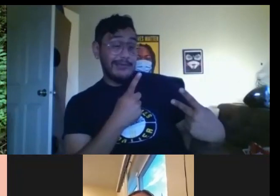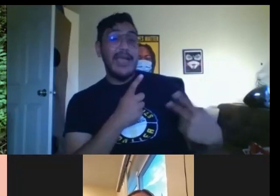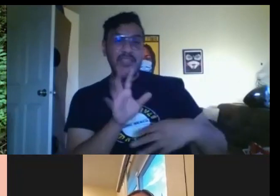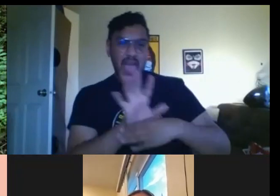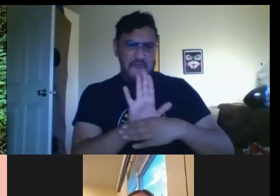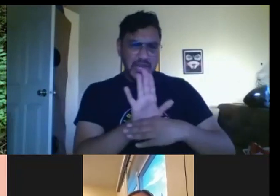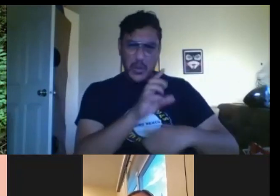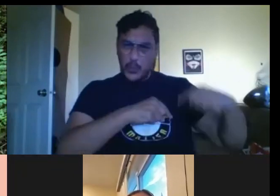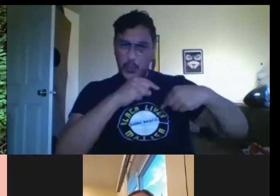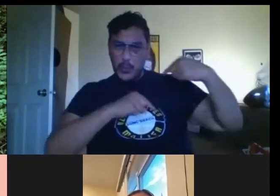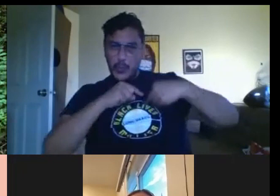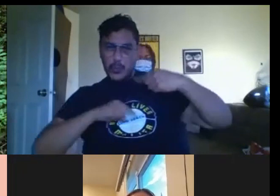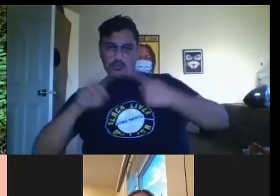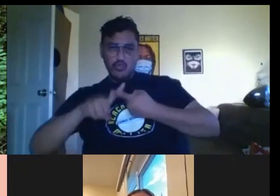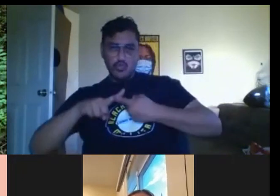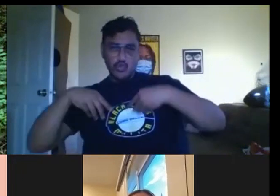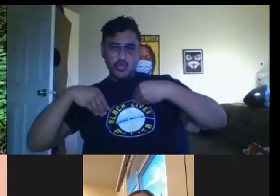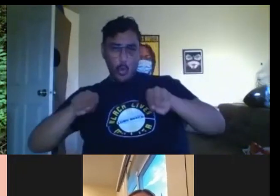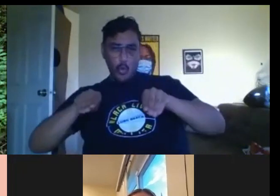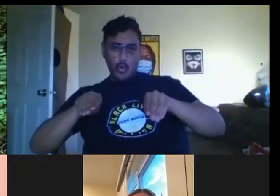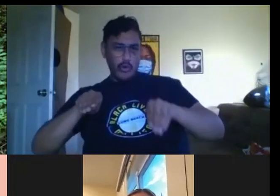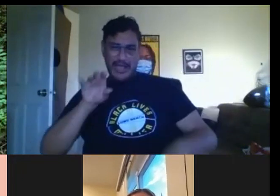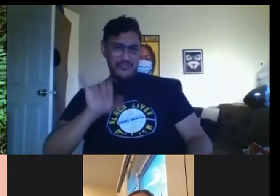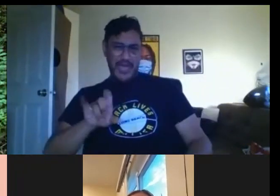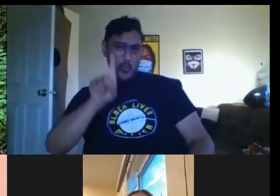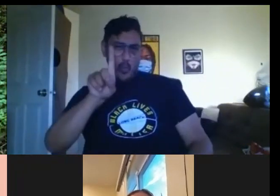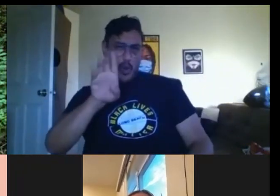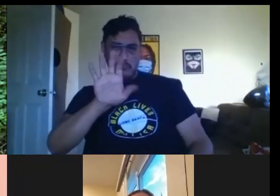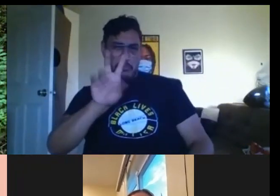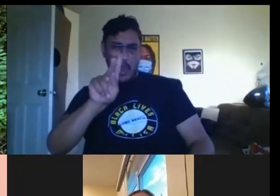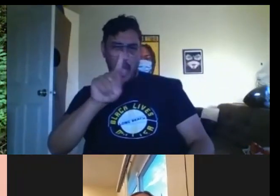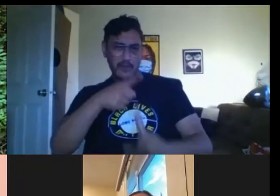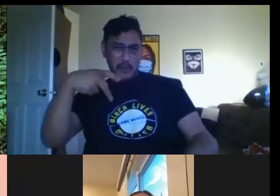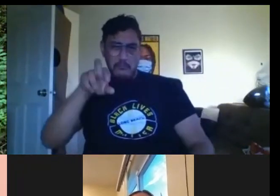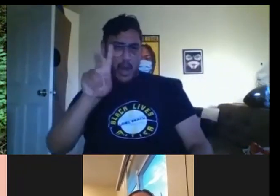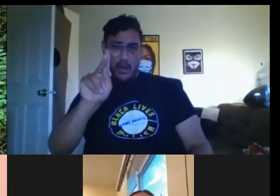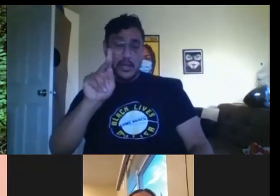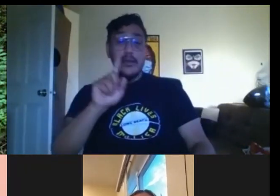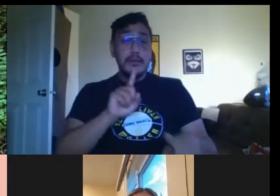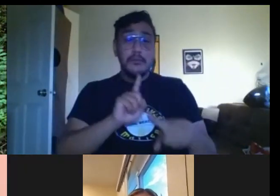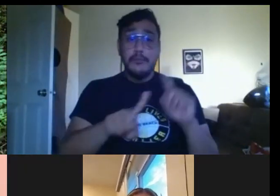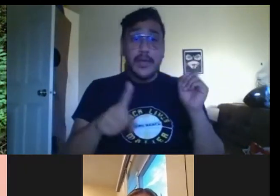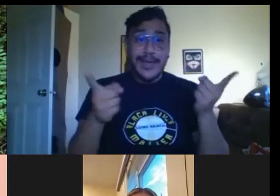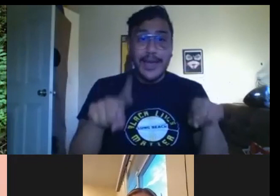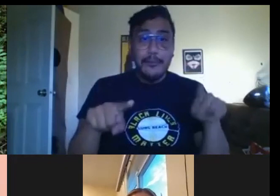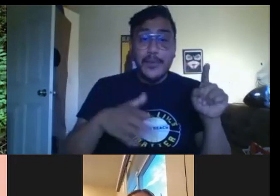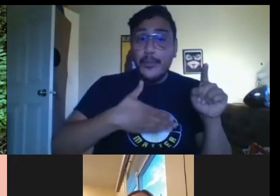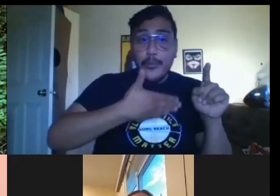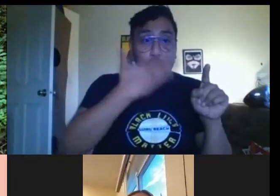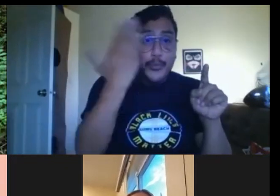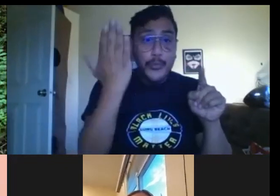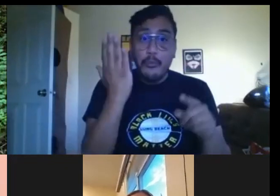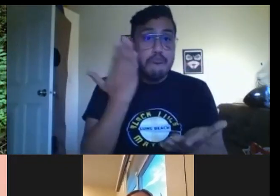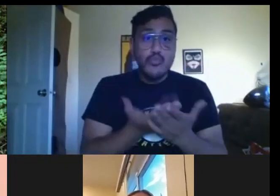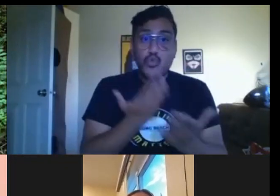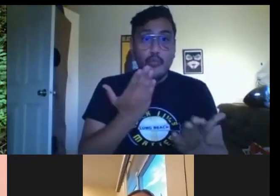a block or so from the park where he initially ran through, and there's no video of Kenneth shooting anyone.